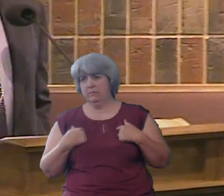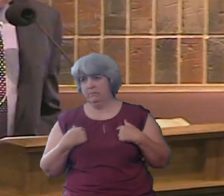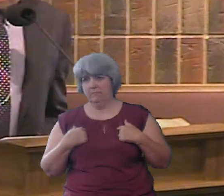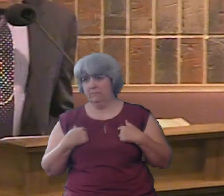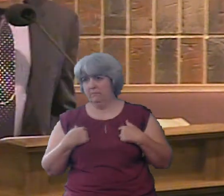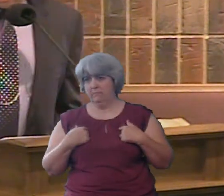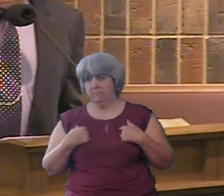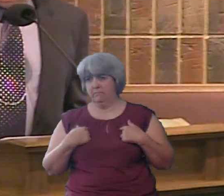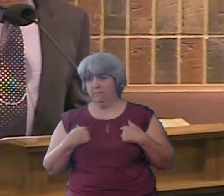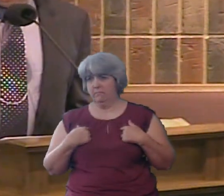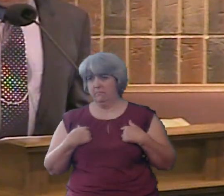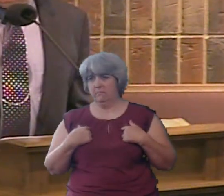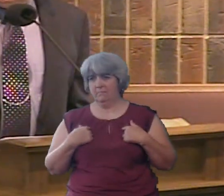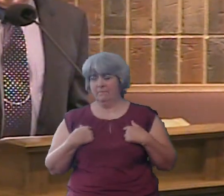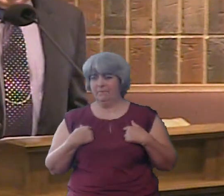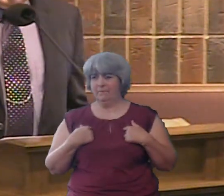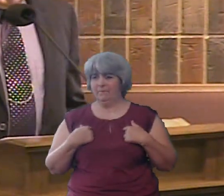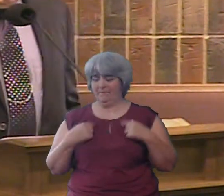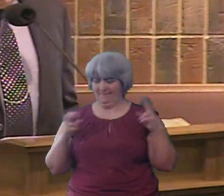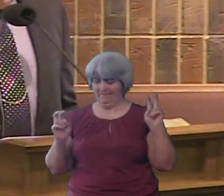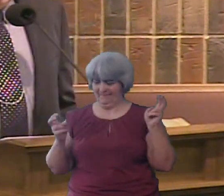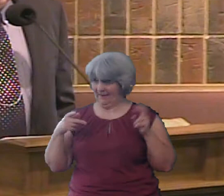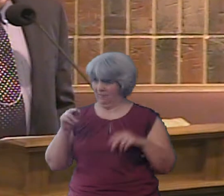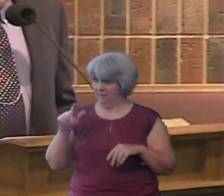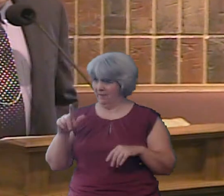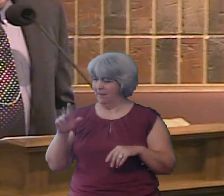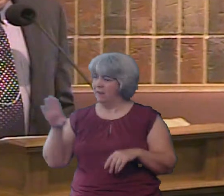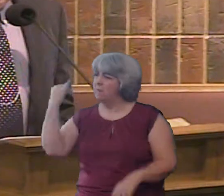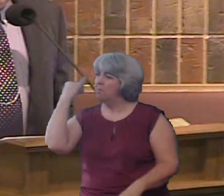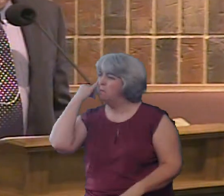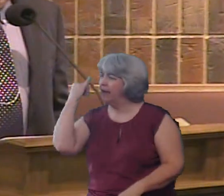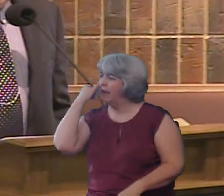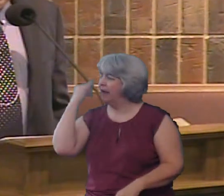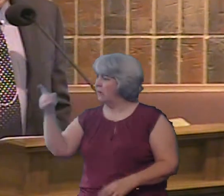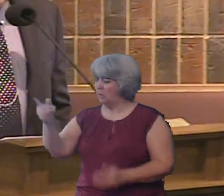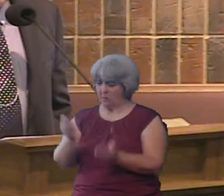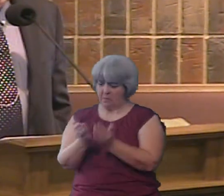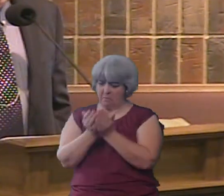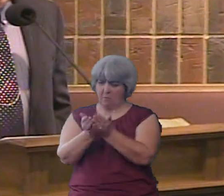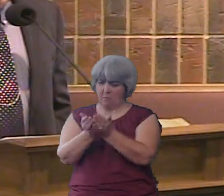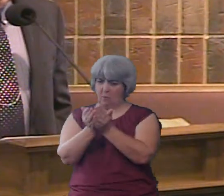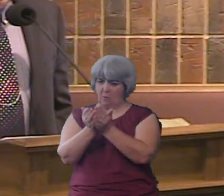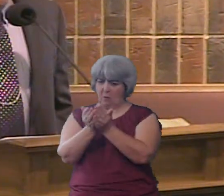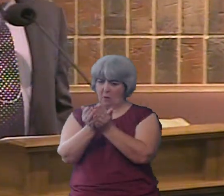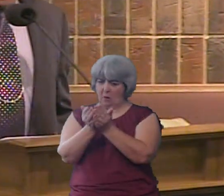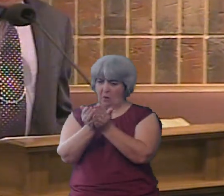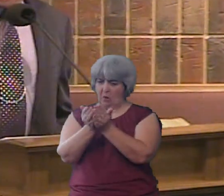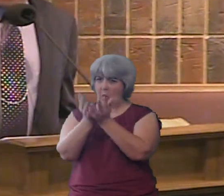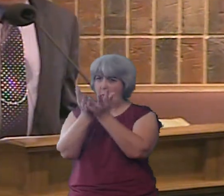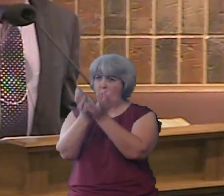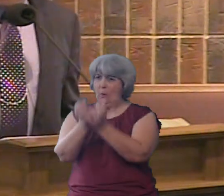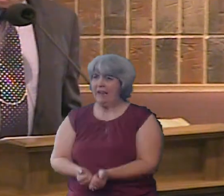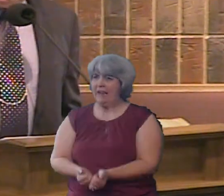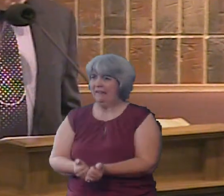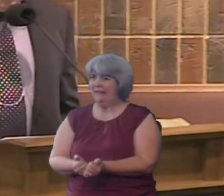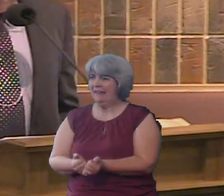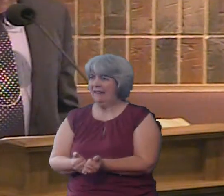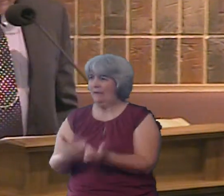A night and a day in the deep. I can't imagine being out in a ship and having it go out from under me. And I sure can't imagine